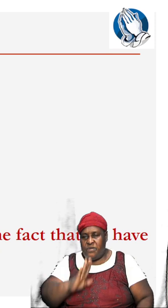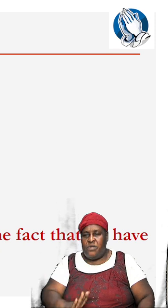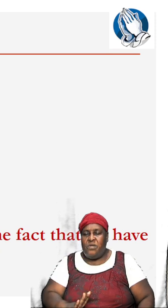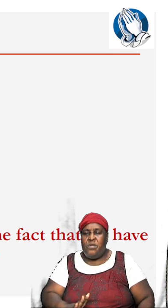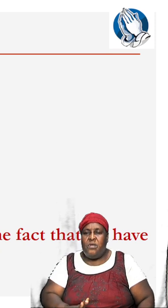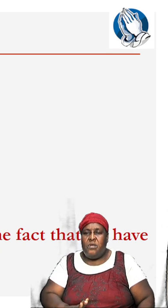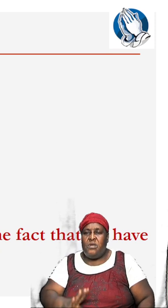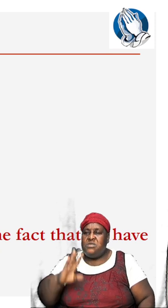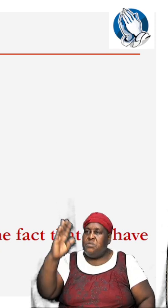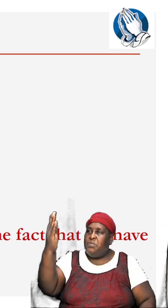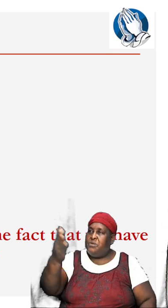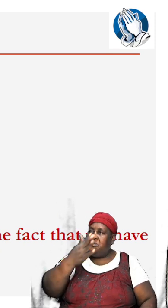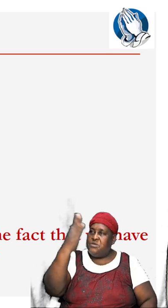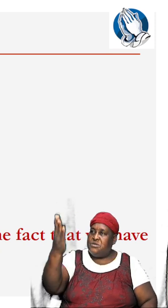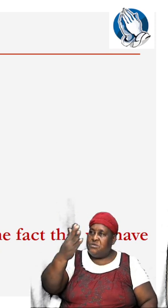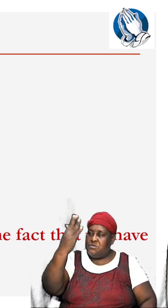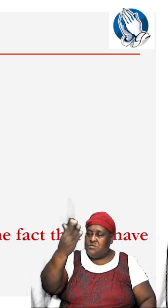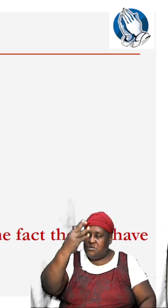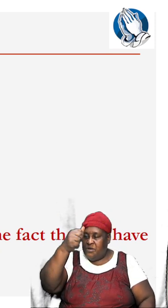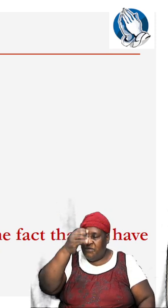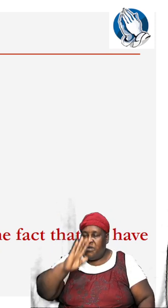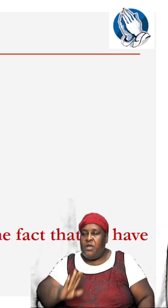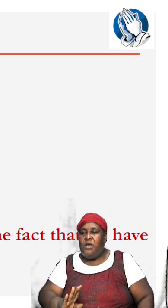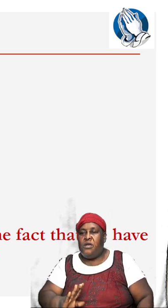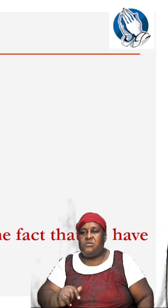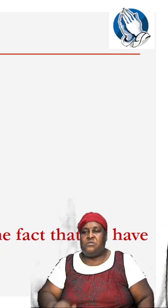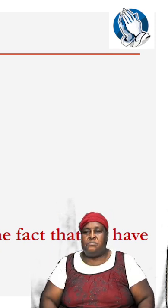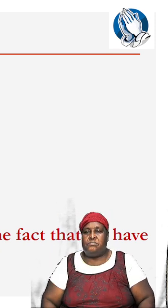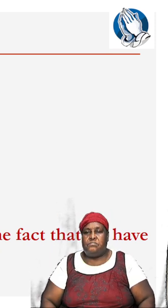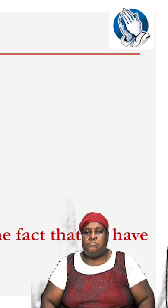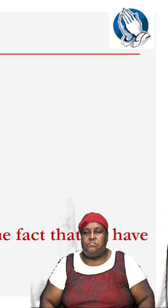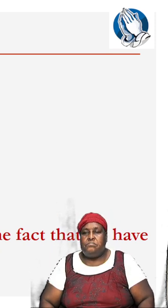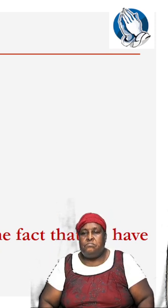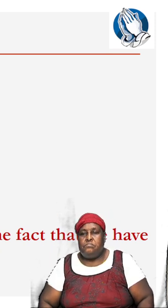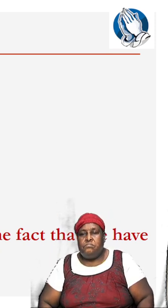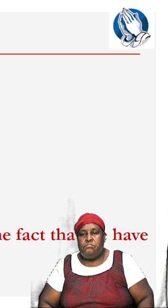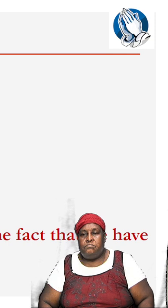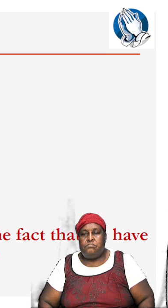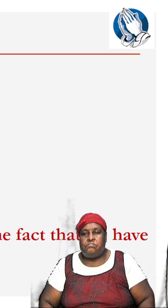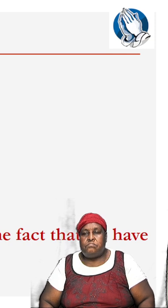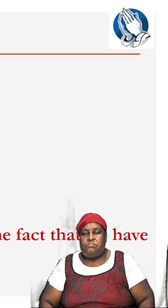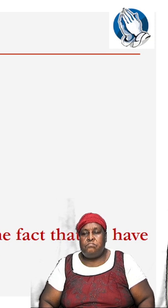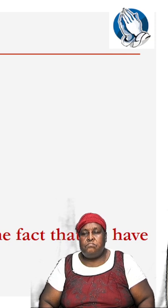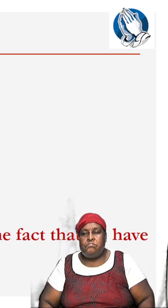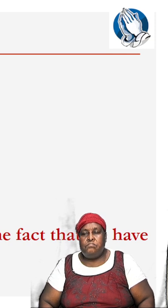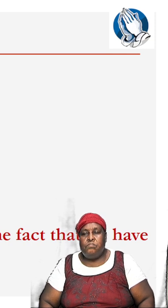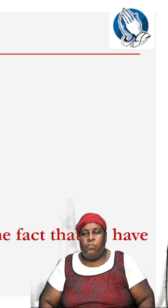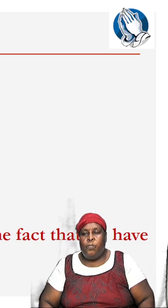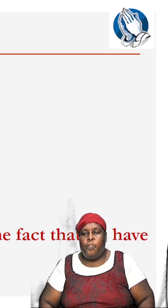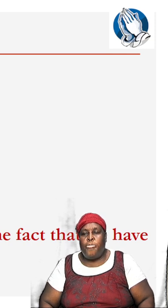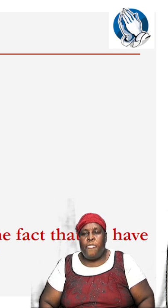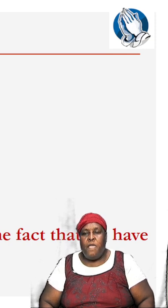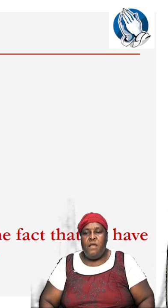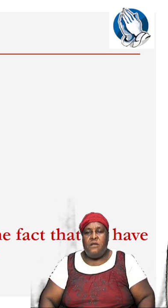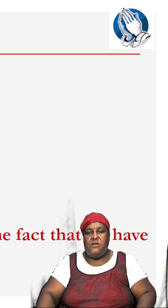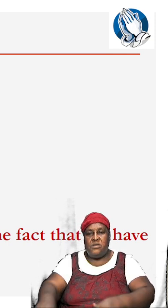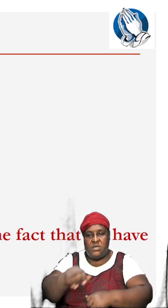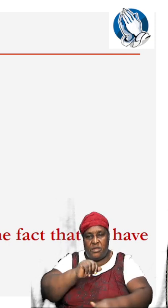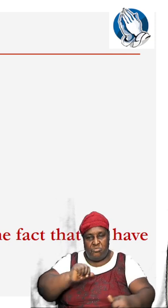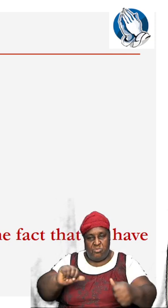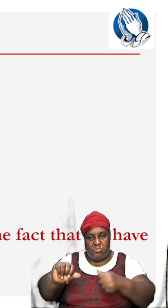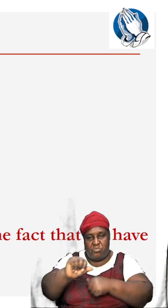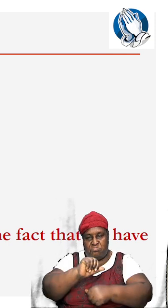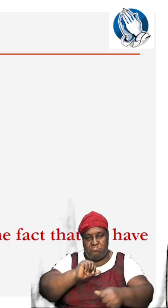is its presence. The defining mark for the child of God is the anointing.